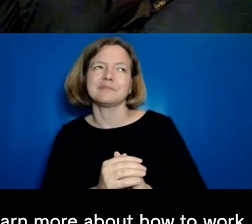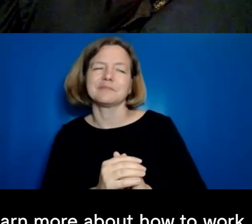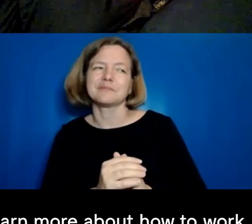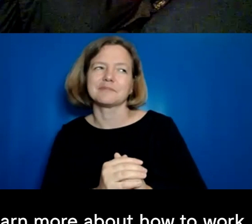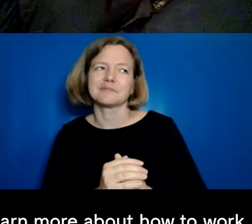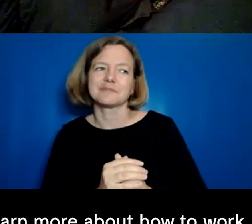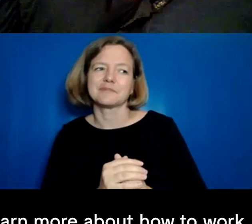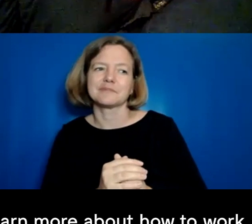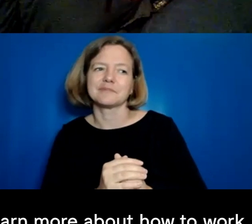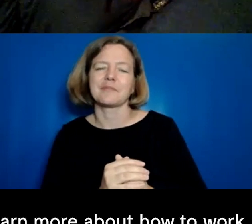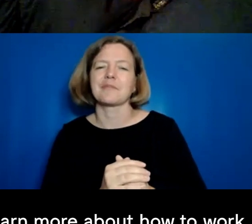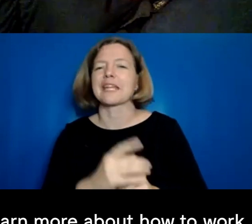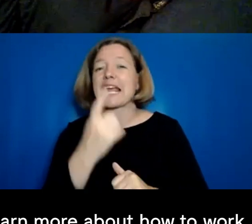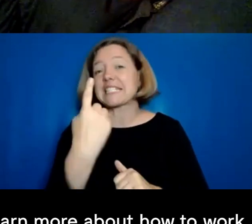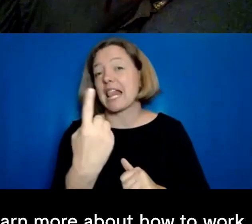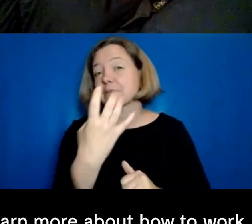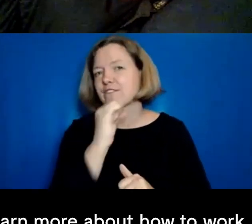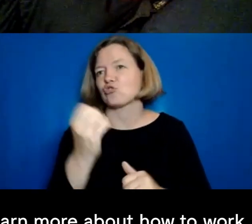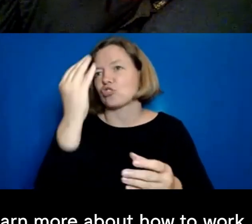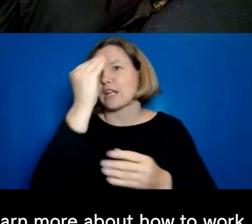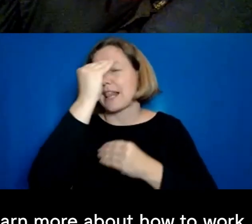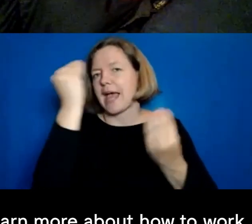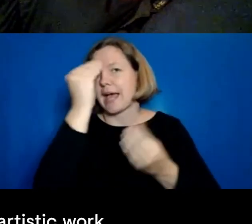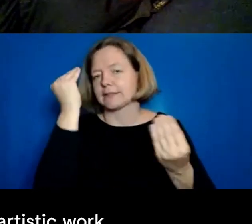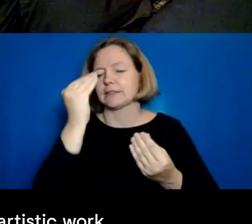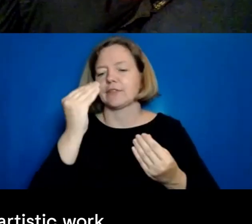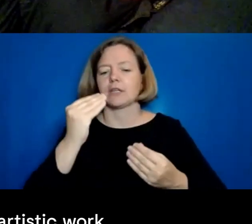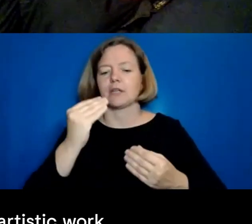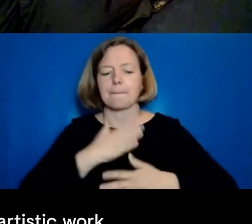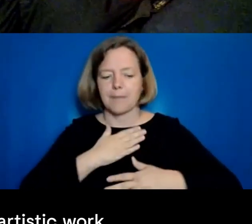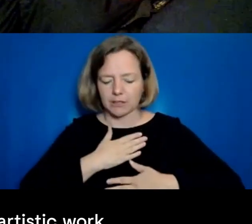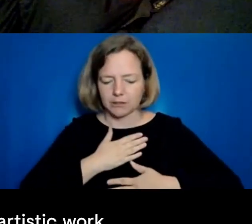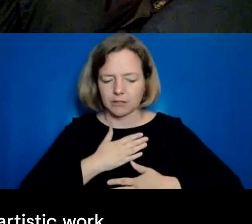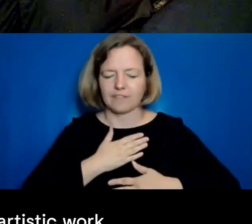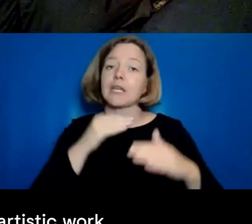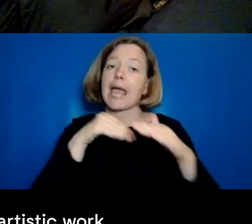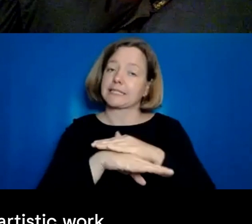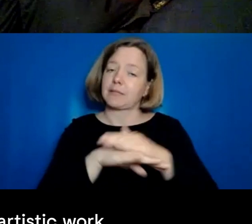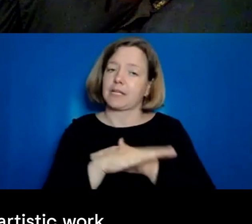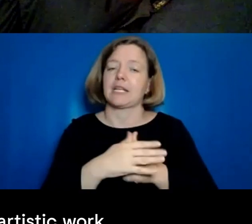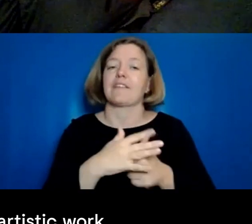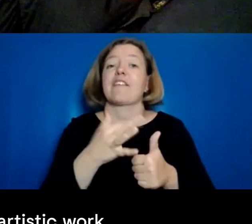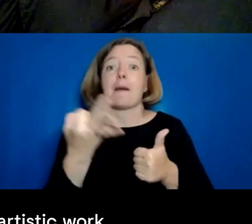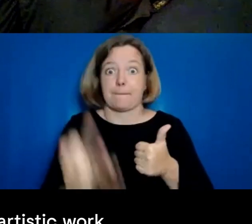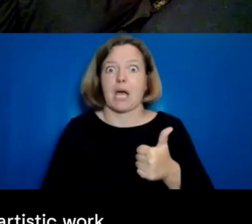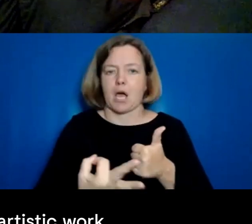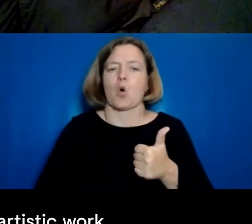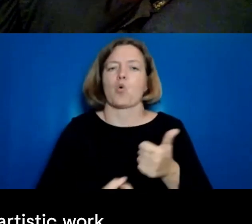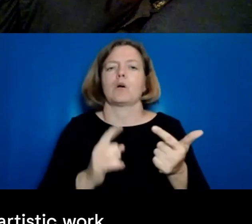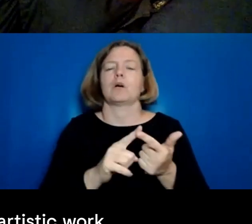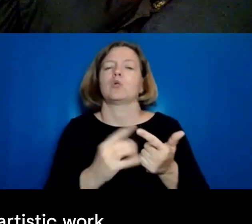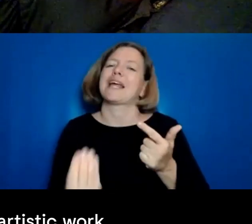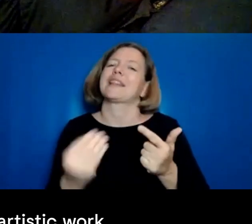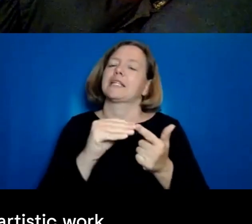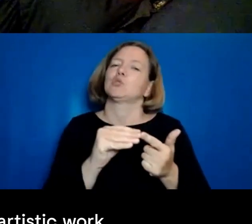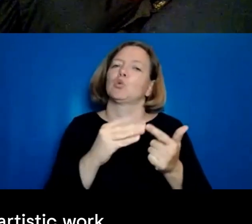about how to work, what your access needs are, but also how to do artistic work with your